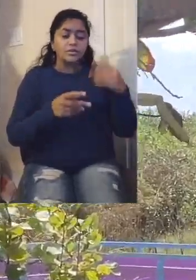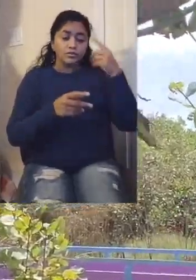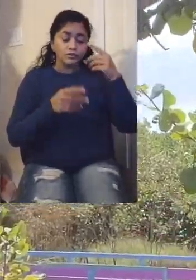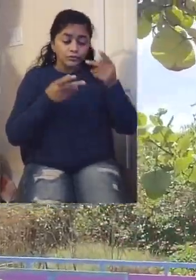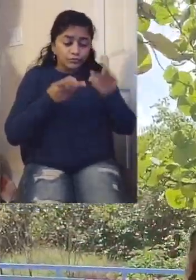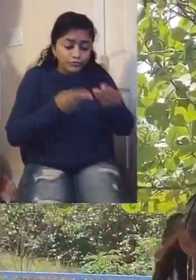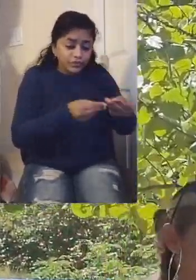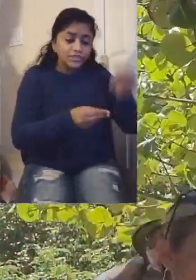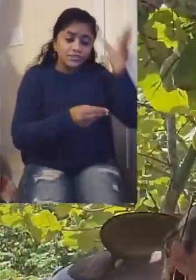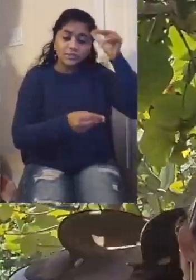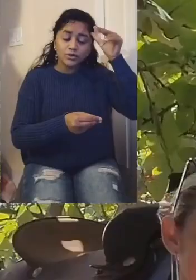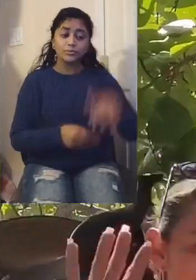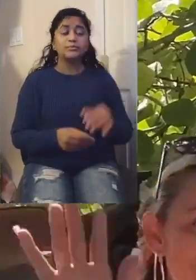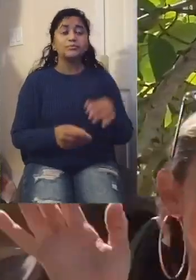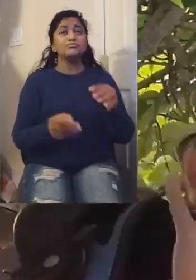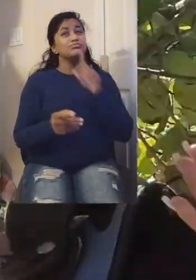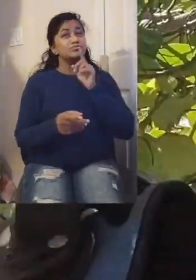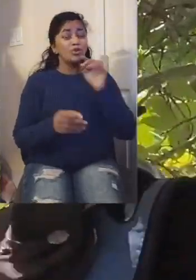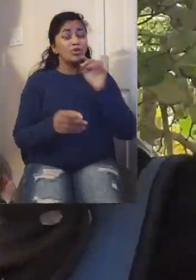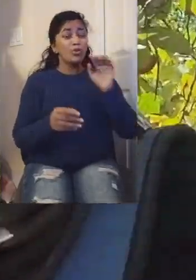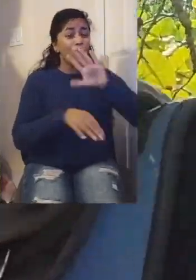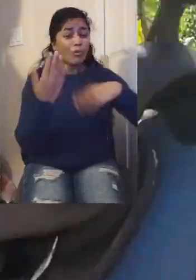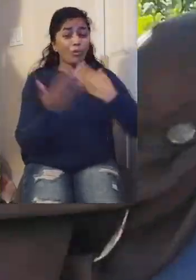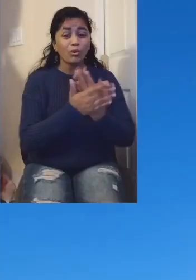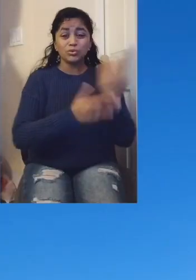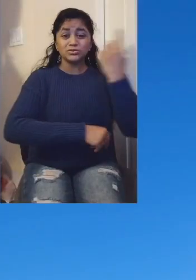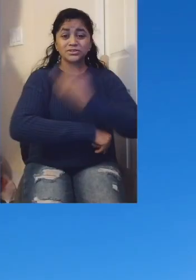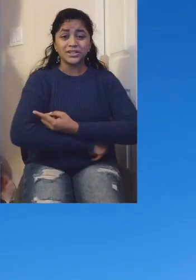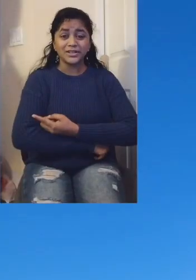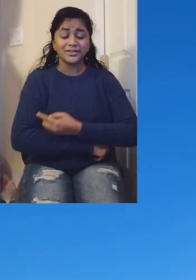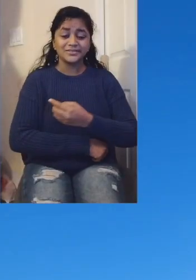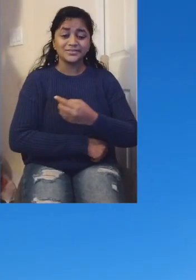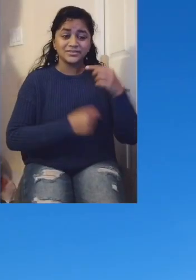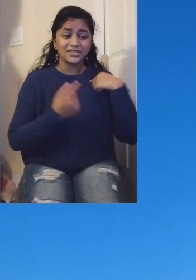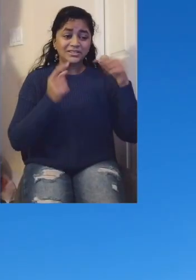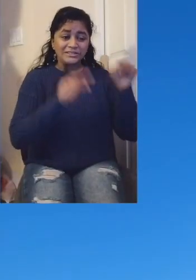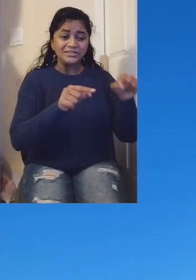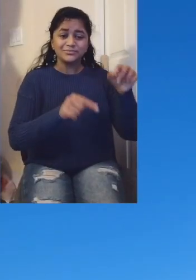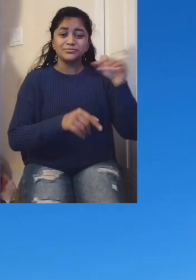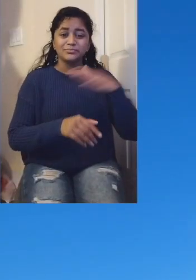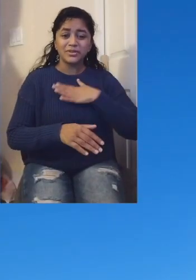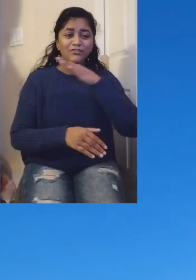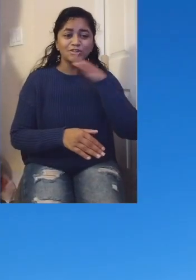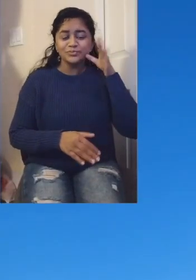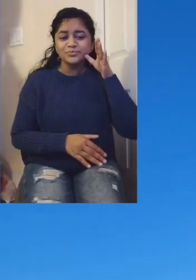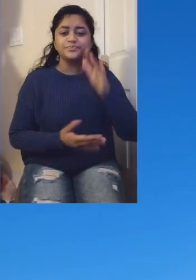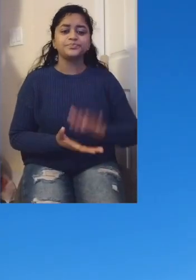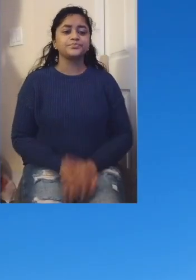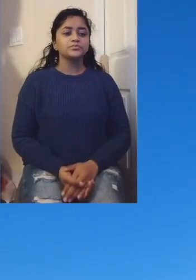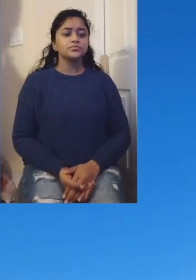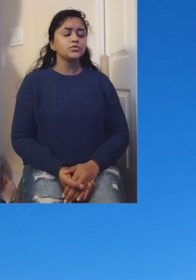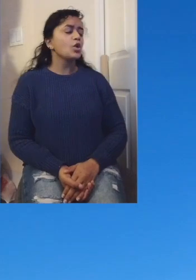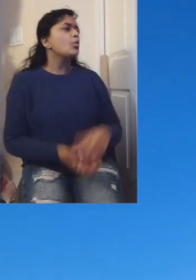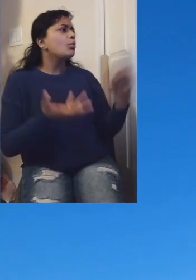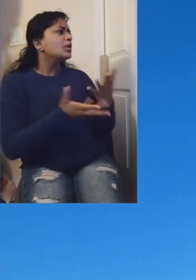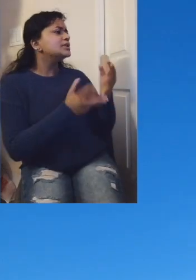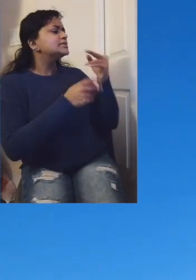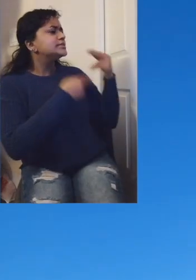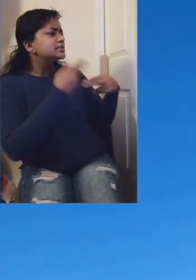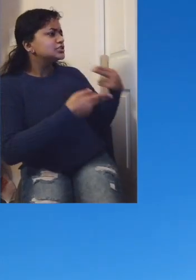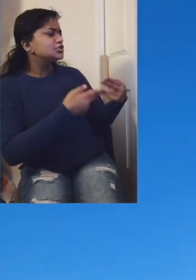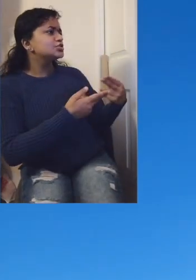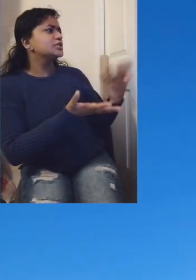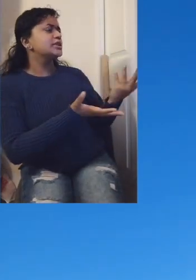So, how many horses do you have? And how do you take care of them? So right now I have 8